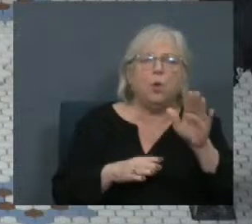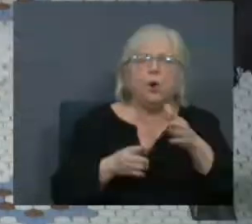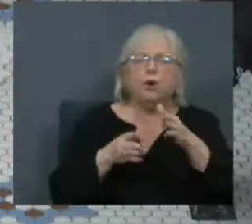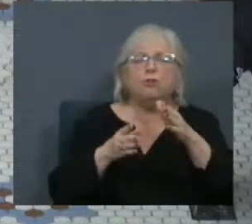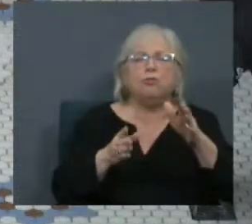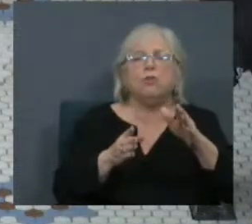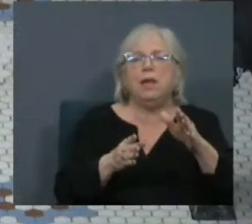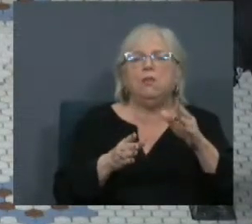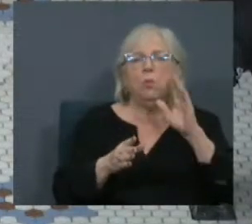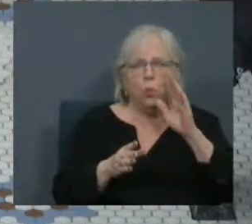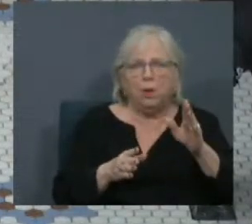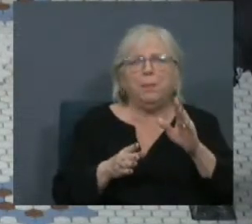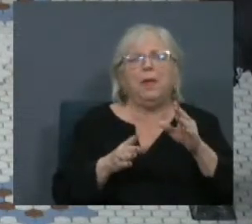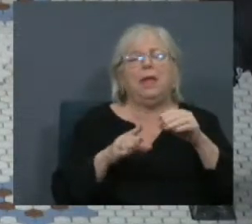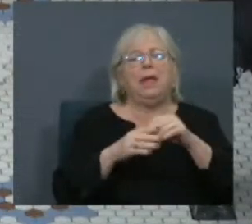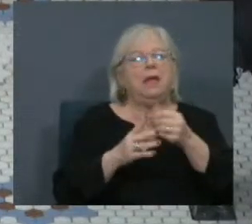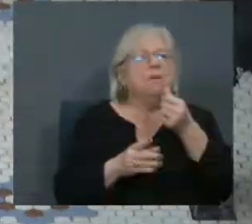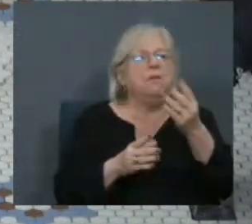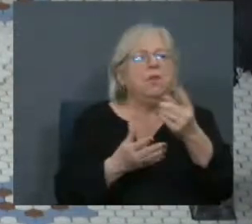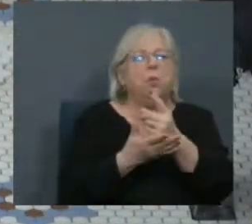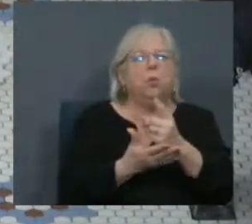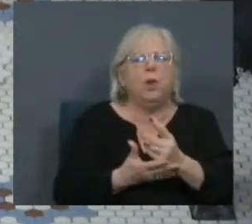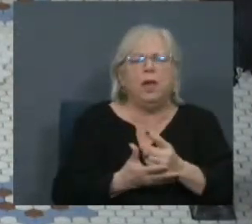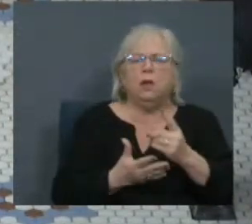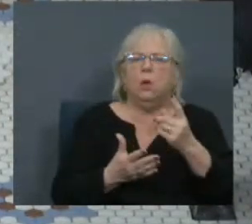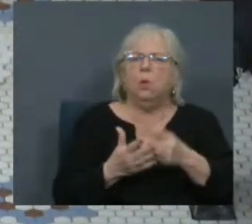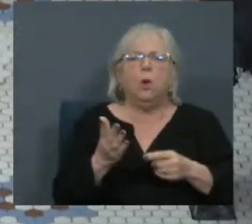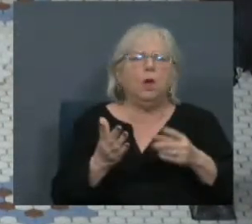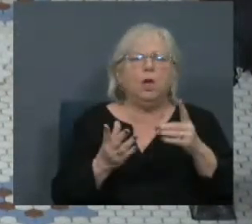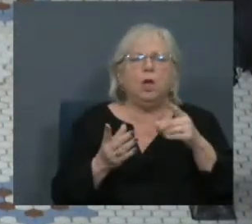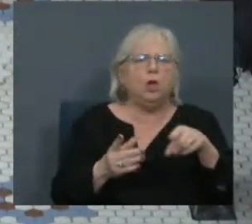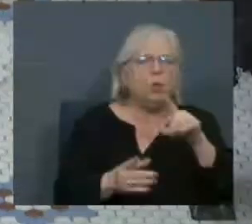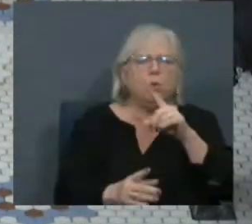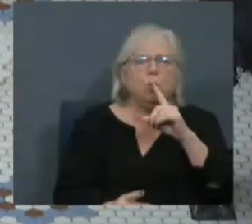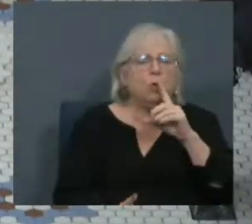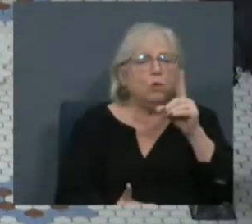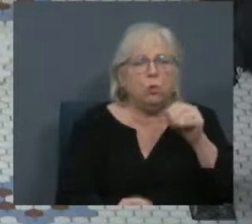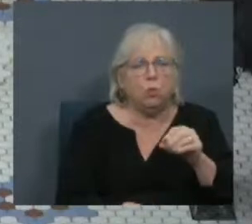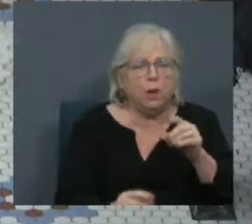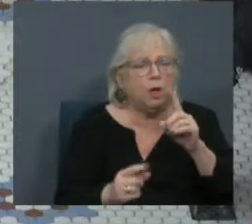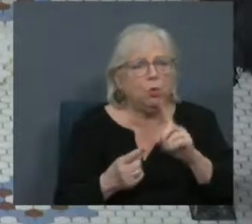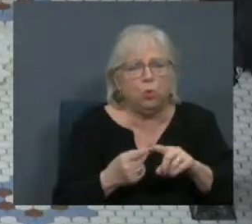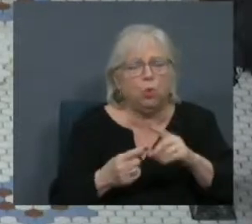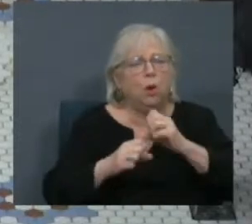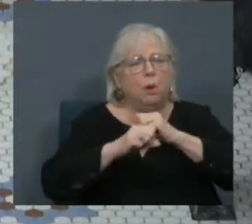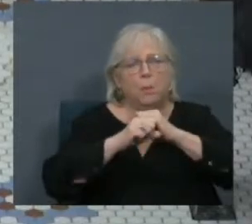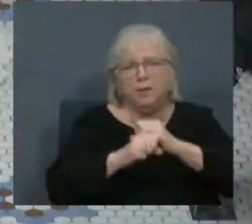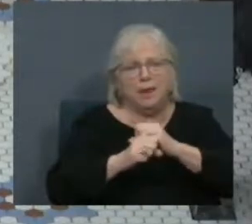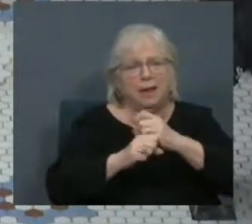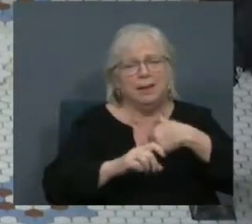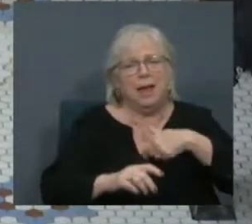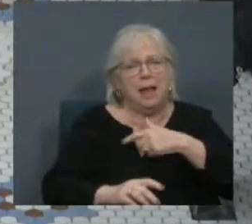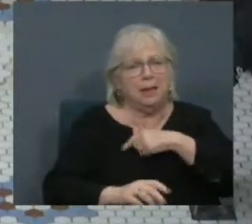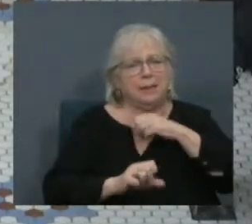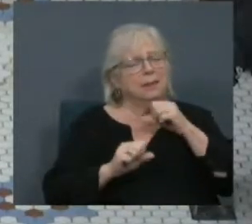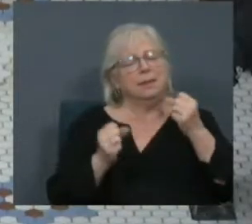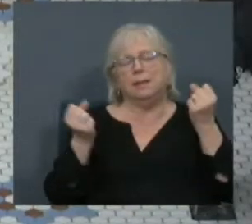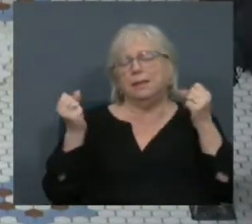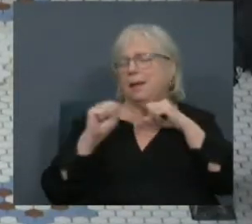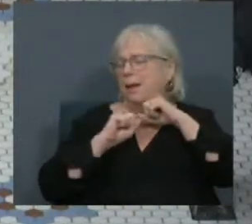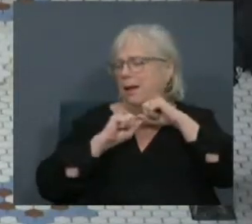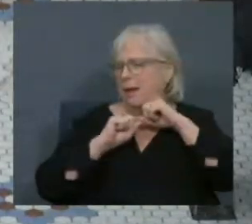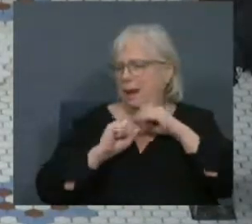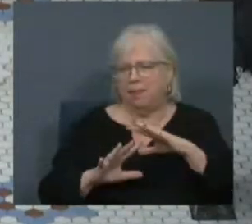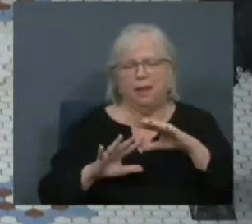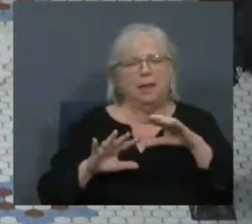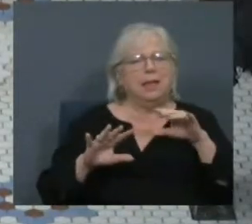few weeks. What are you actually doing to protect us? Nothing. You aren't doing anything, just like the